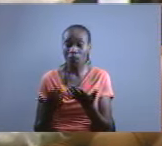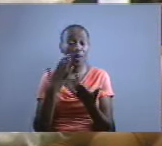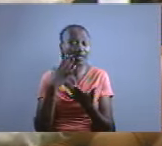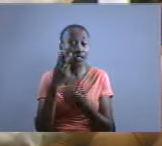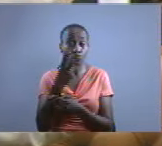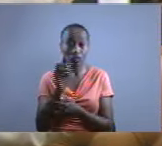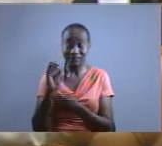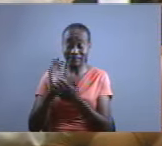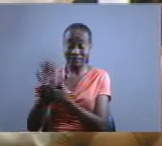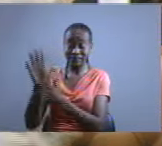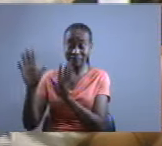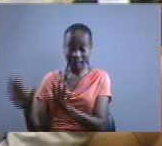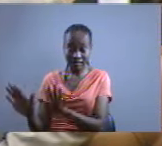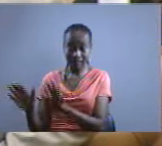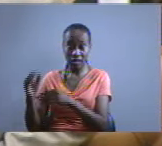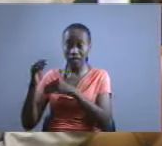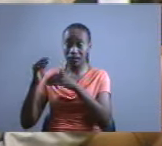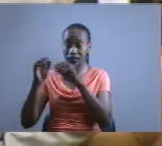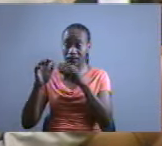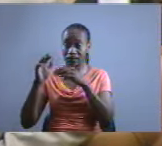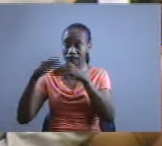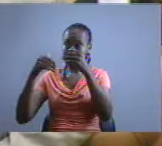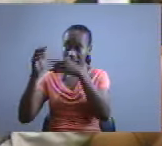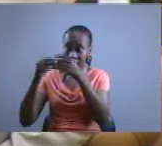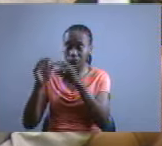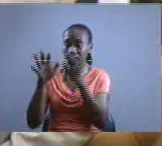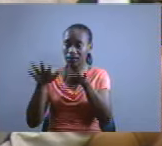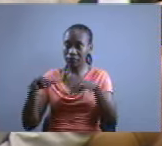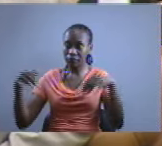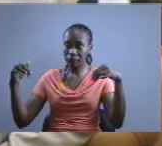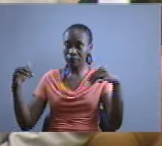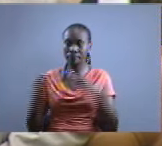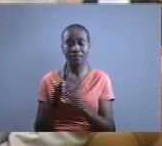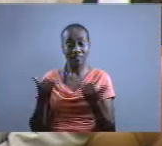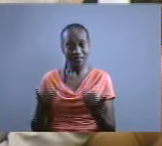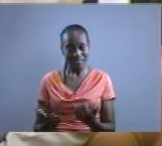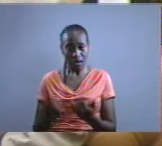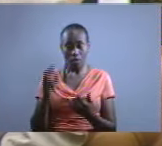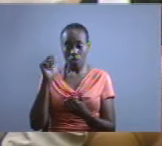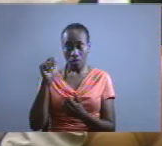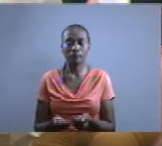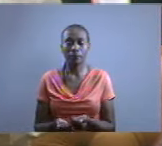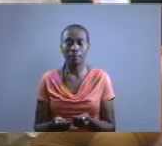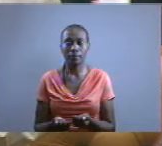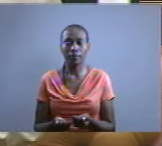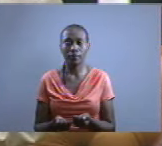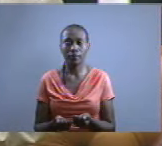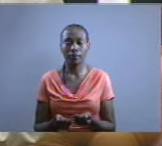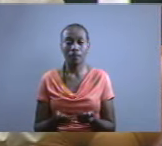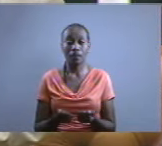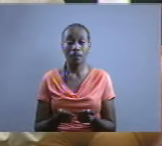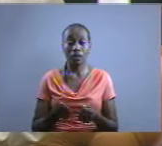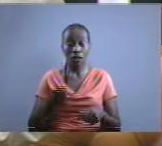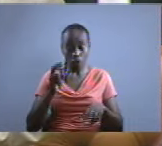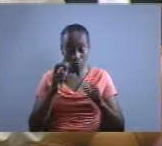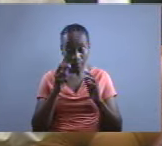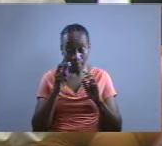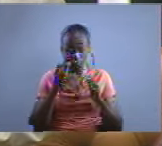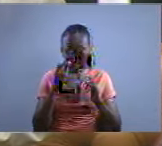2010 stadia, still awaiting action. The outgoing AG has expressed his serious concern consequences